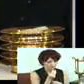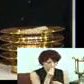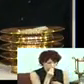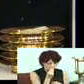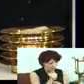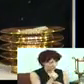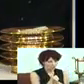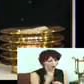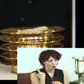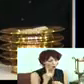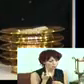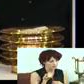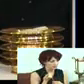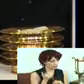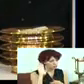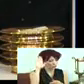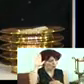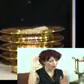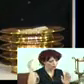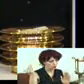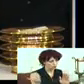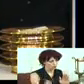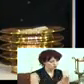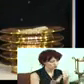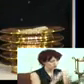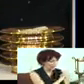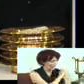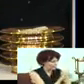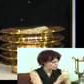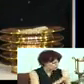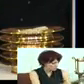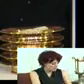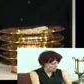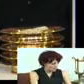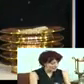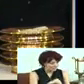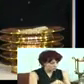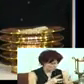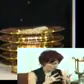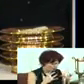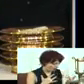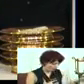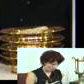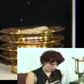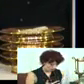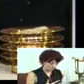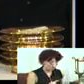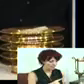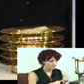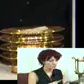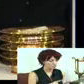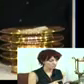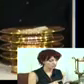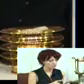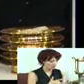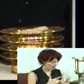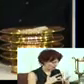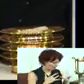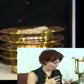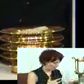presence, Christ, from these elements into our heart, but also to take our